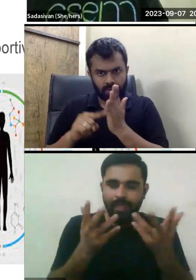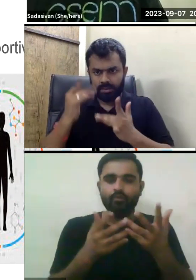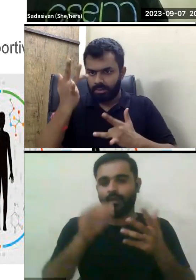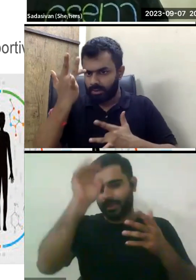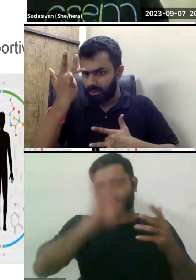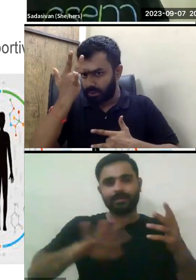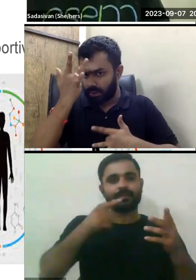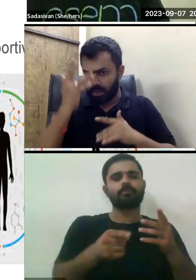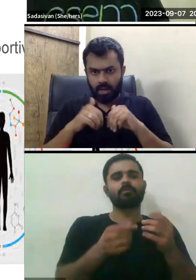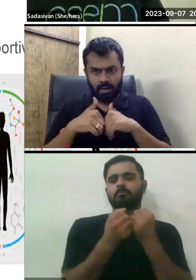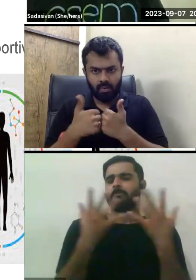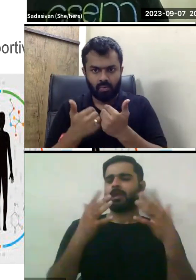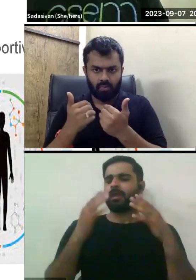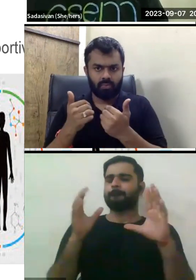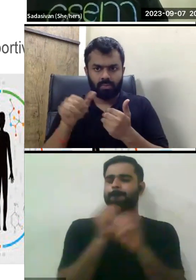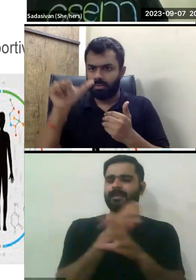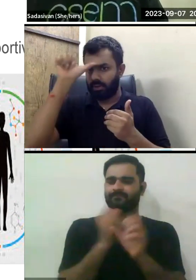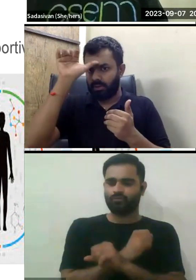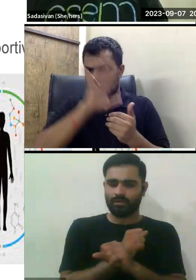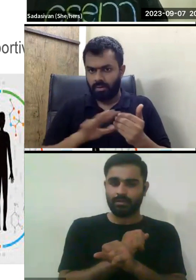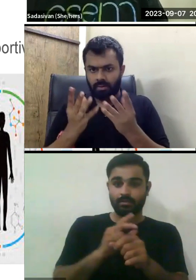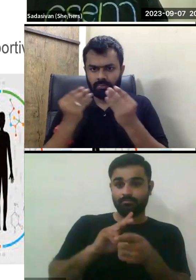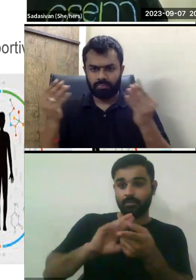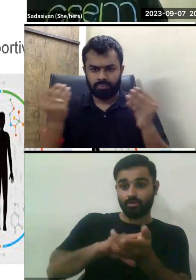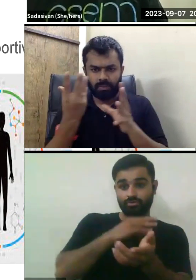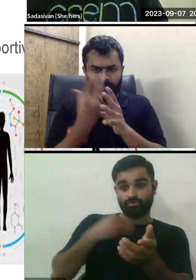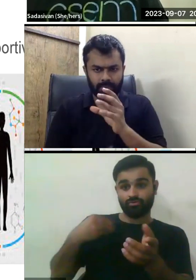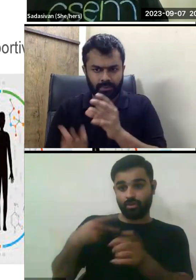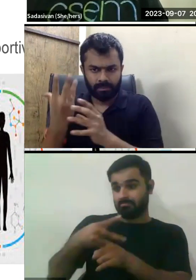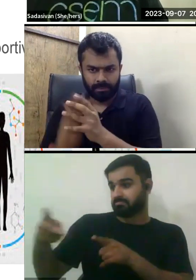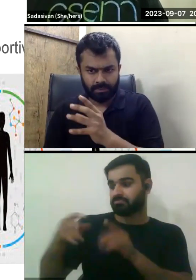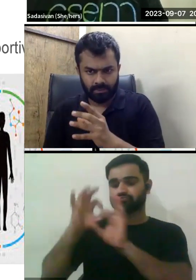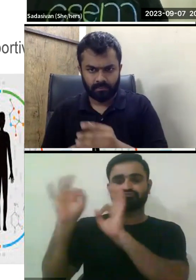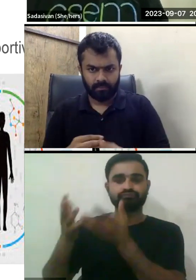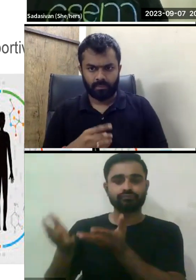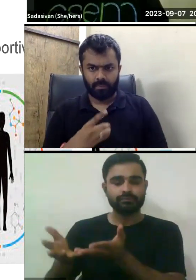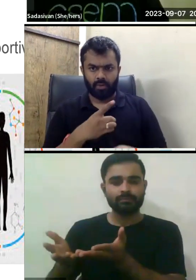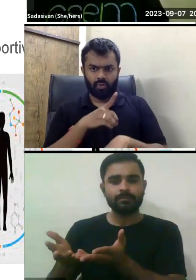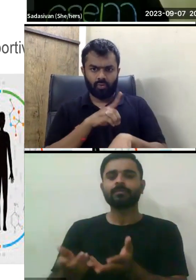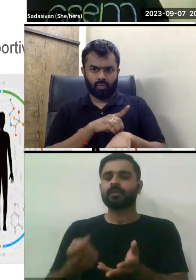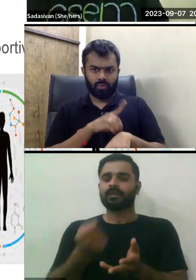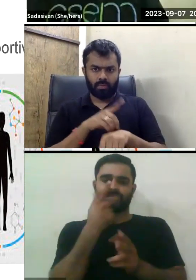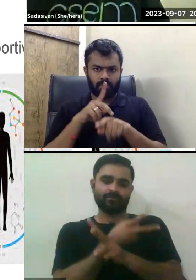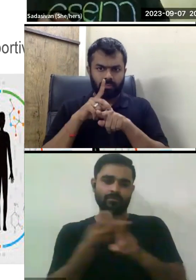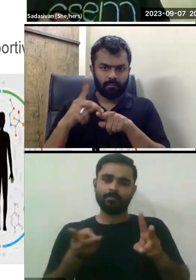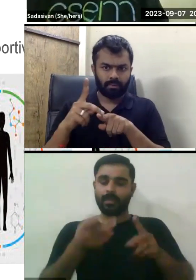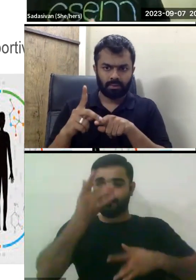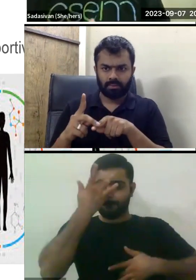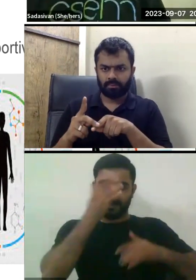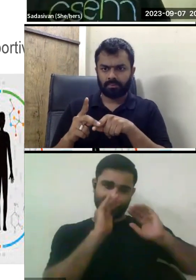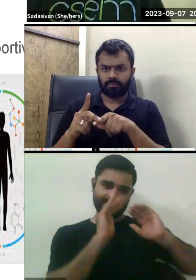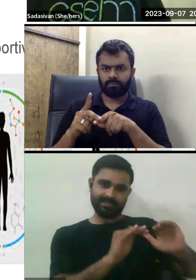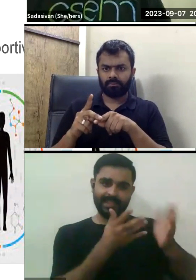there is a lack of trained doctors and paramedic services. And with regard to patient support, also patients